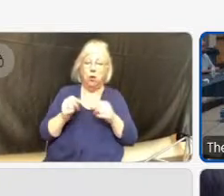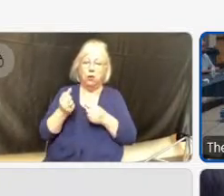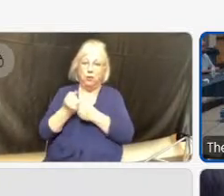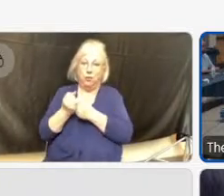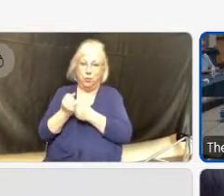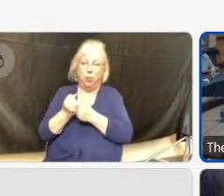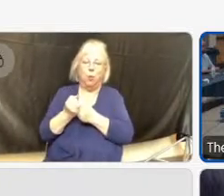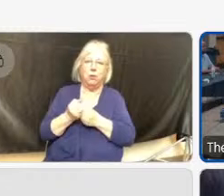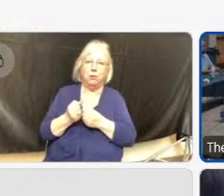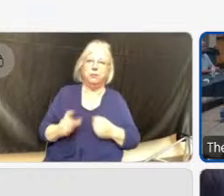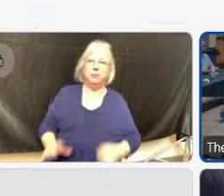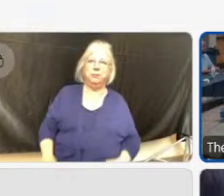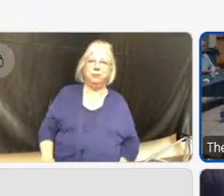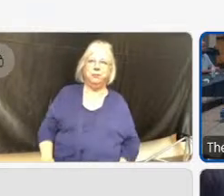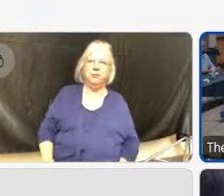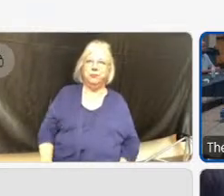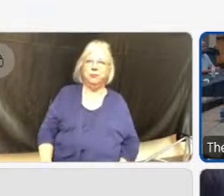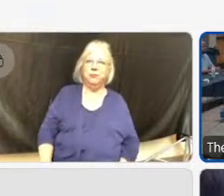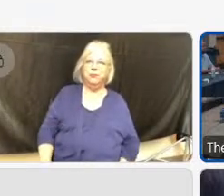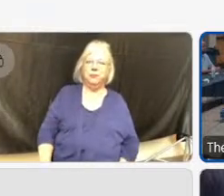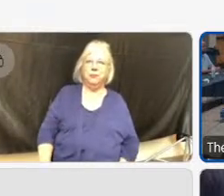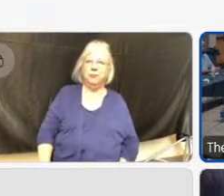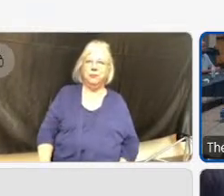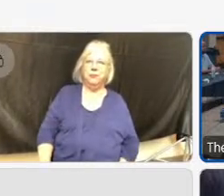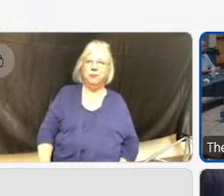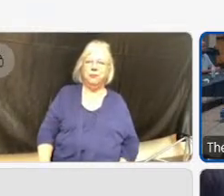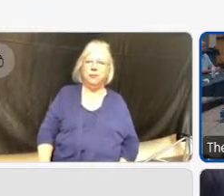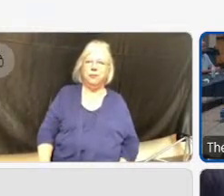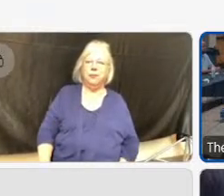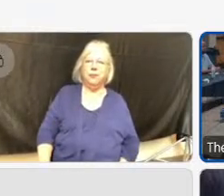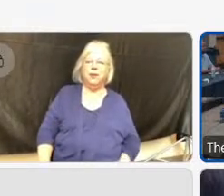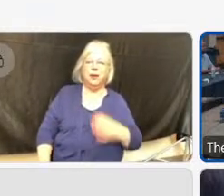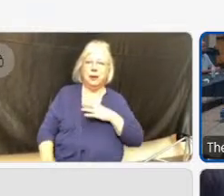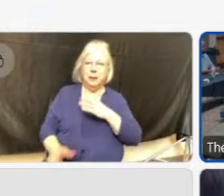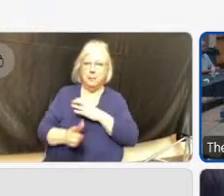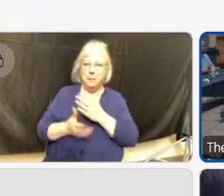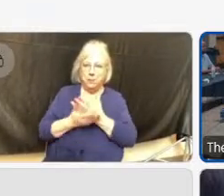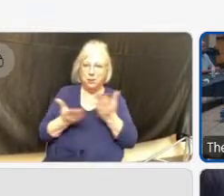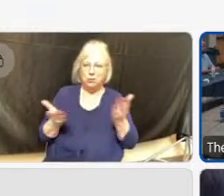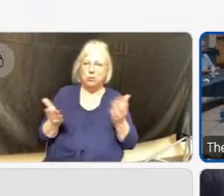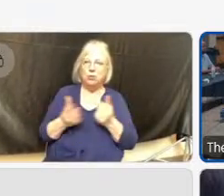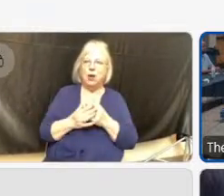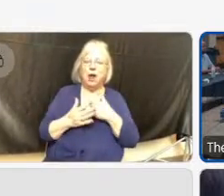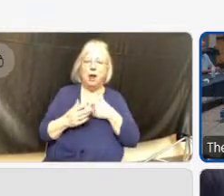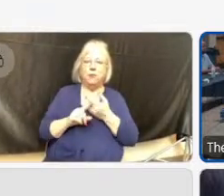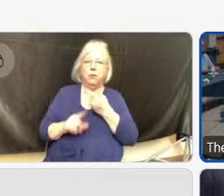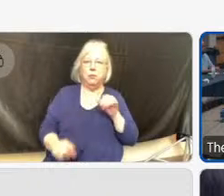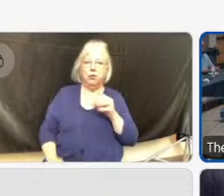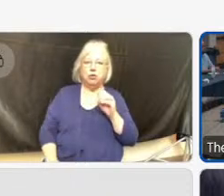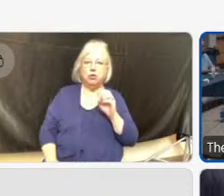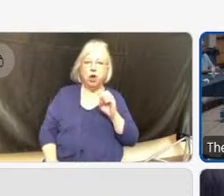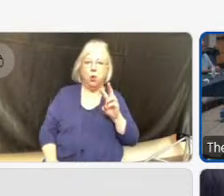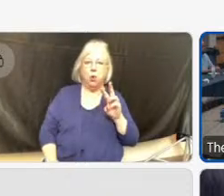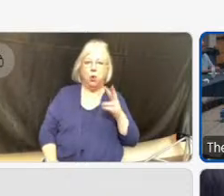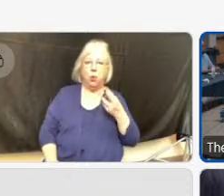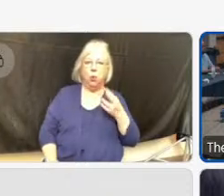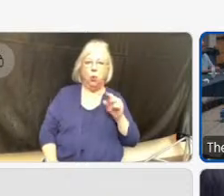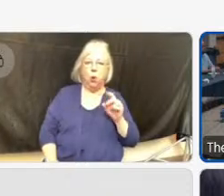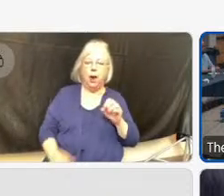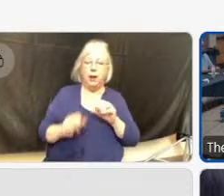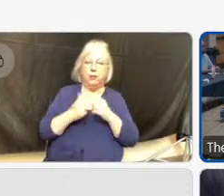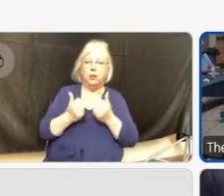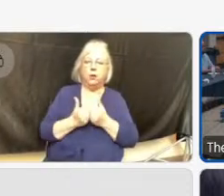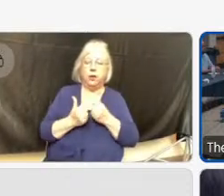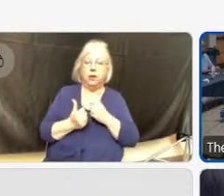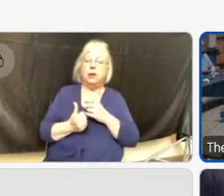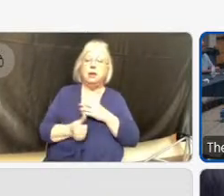know. Good evening, Chairman and Commissioners. Brian Dale with Joe White and Associates. The staff did a really good